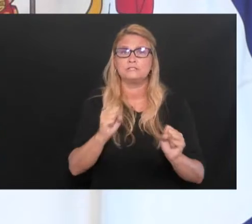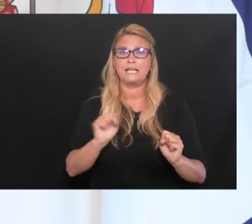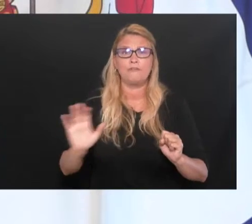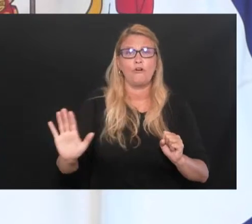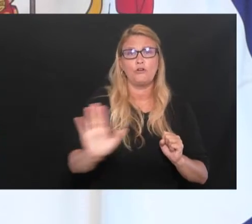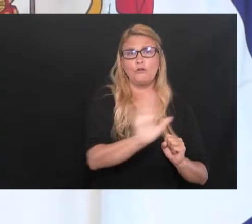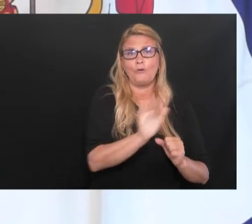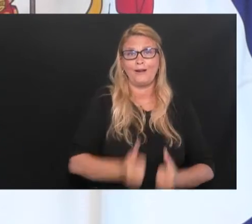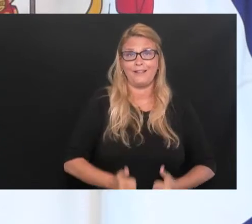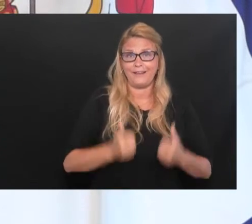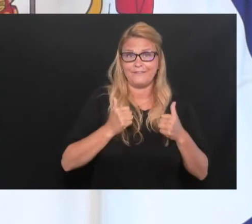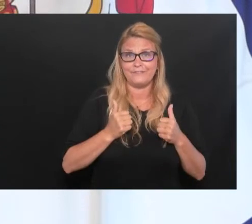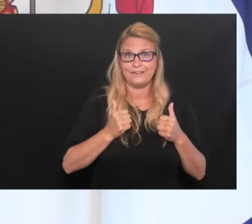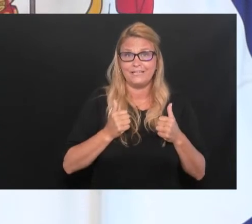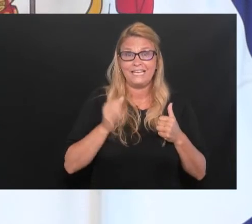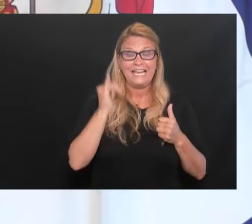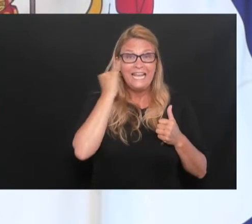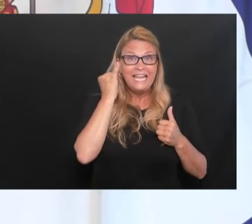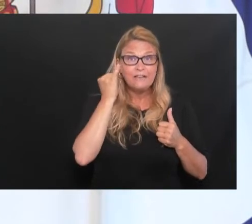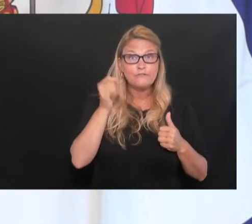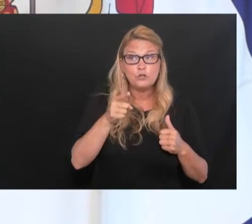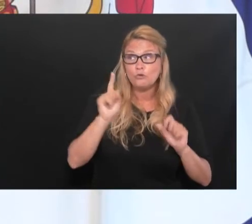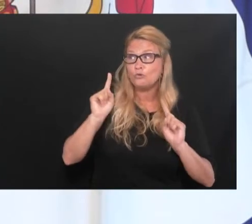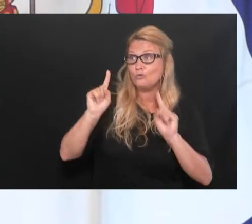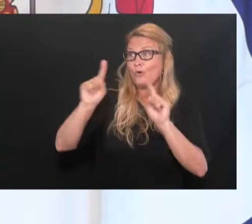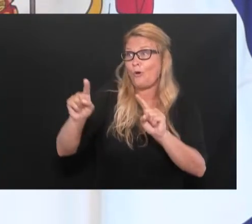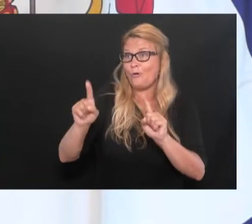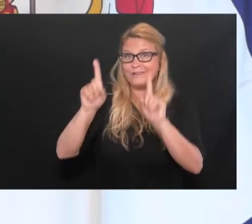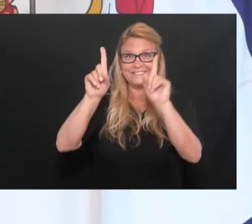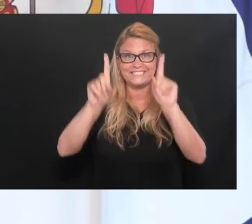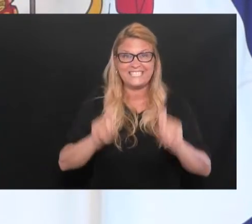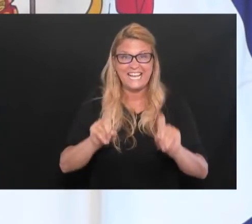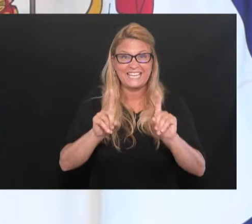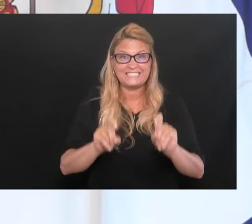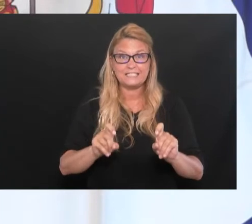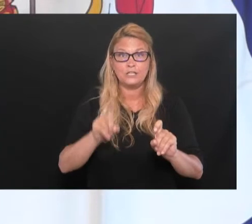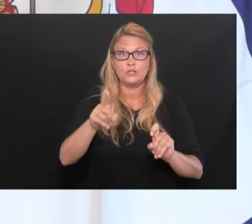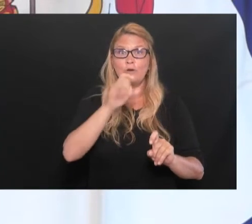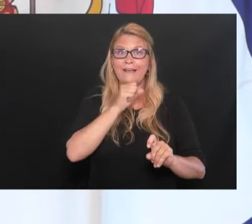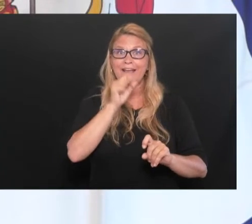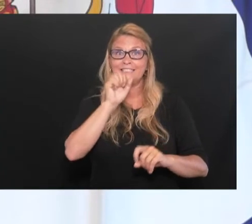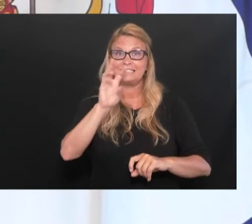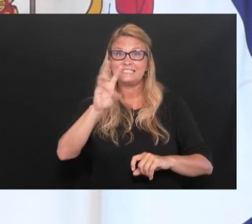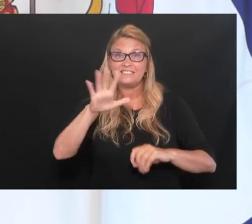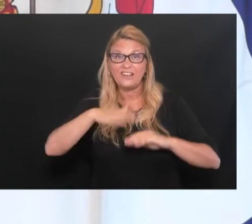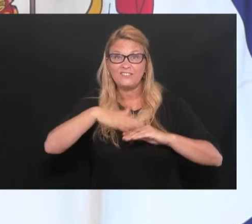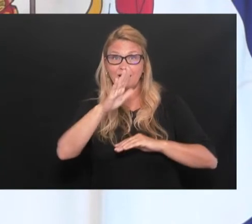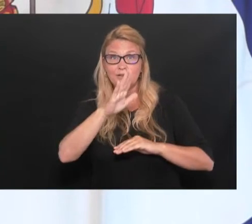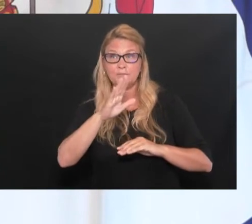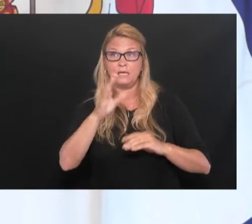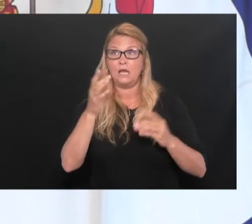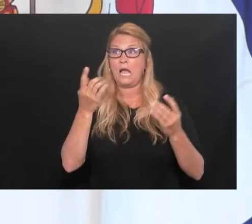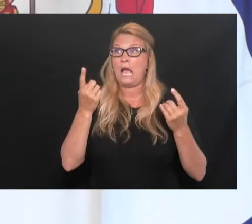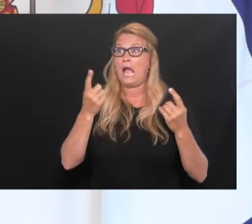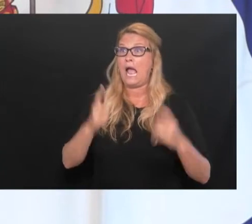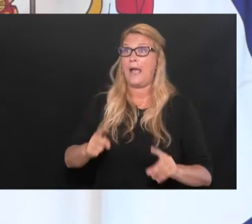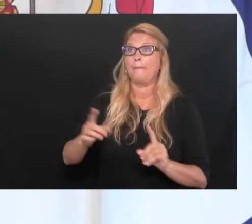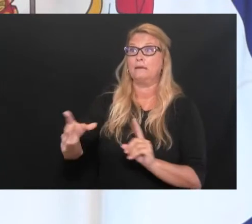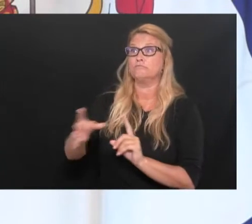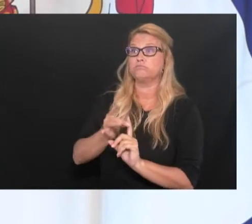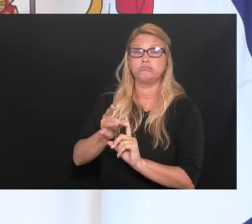we can. If you'll go get a test and you're 65 and older and you would happen to come back positive,